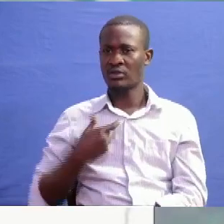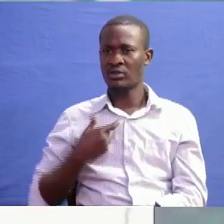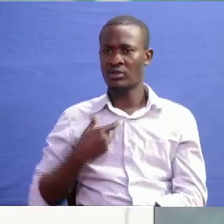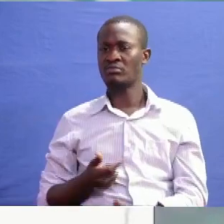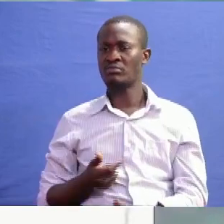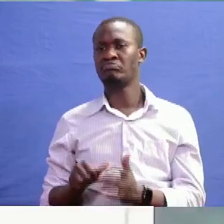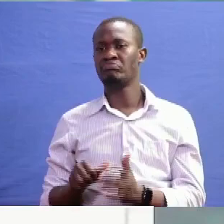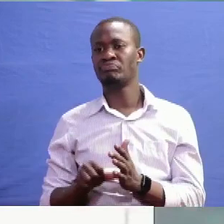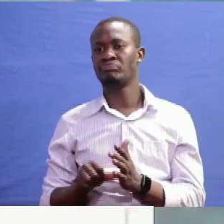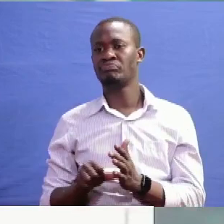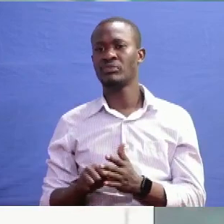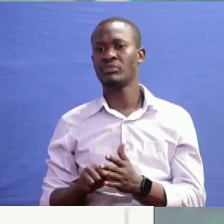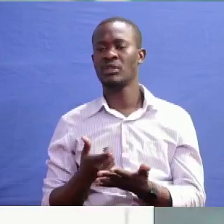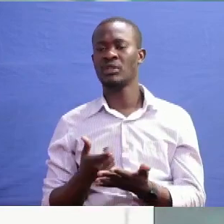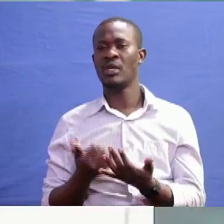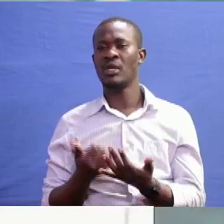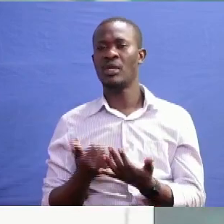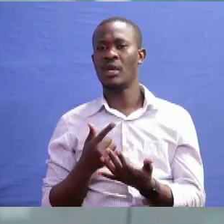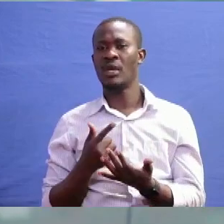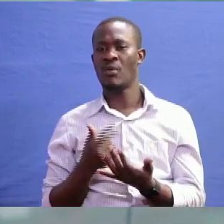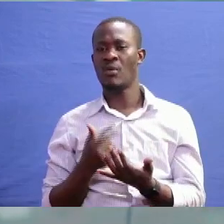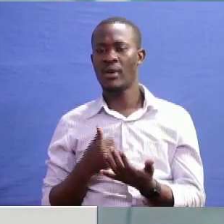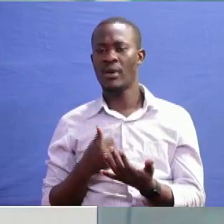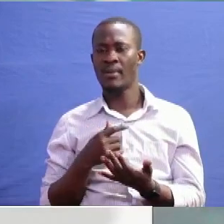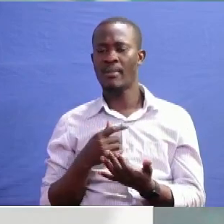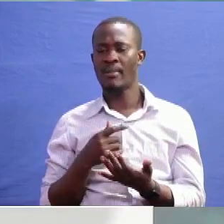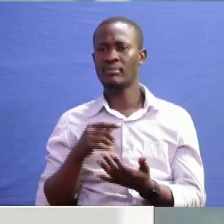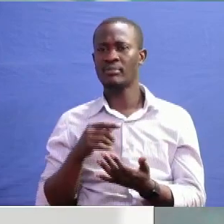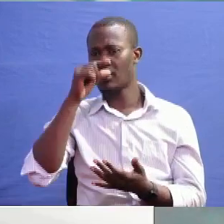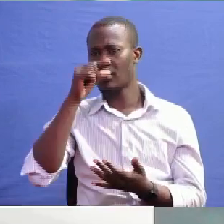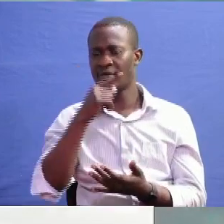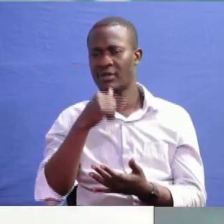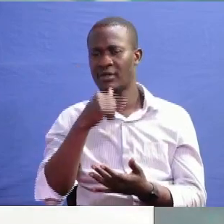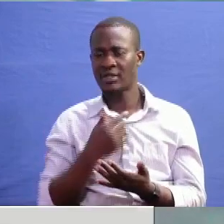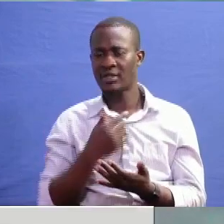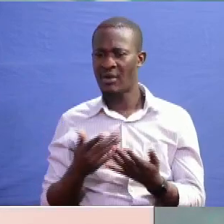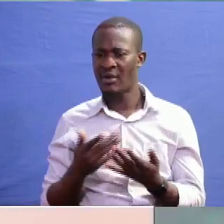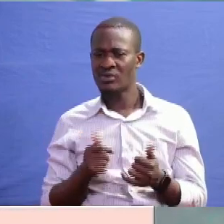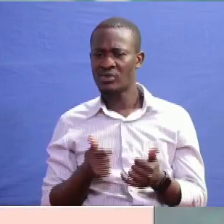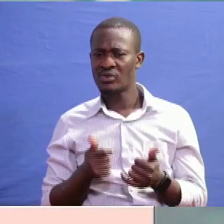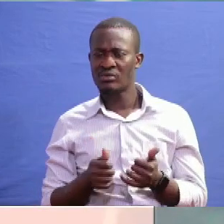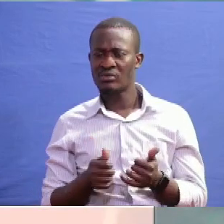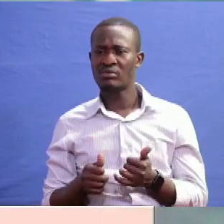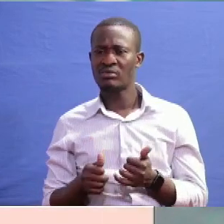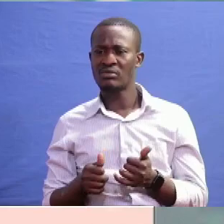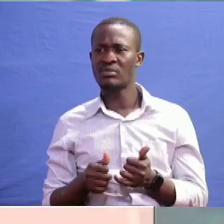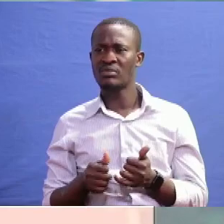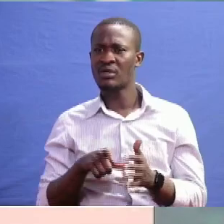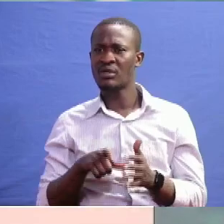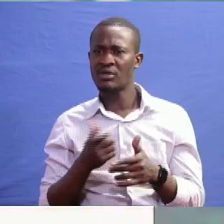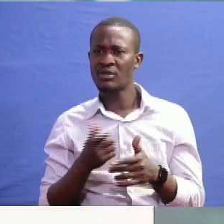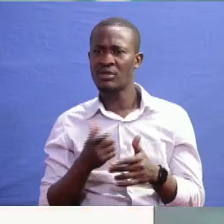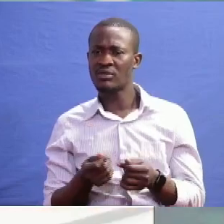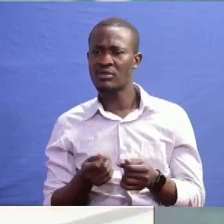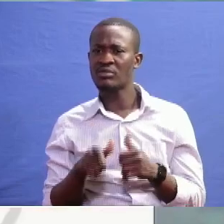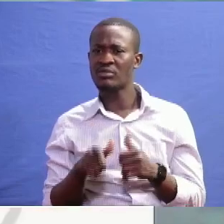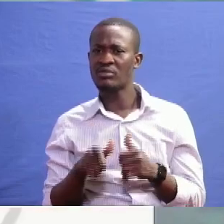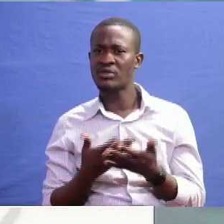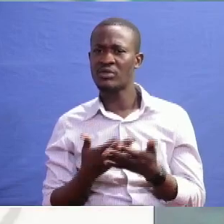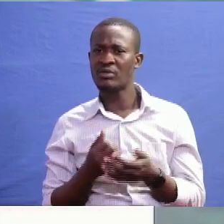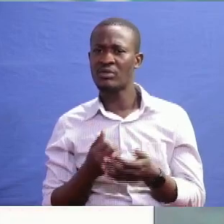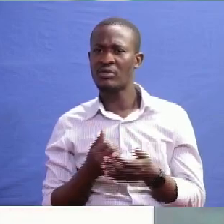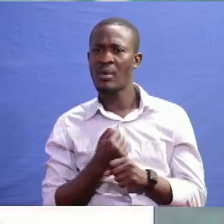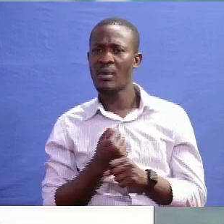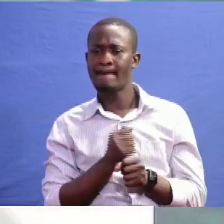right. But now what the president has done, he said, how do we solve this problem where the capitation is going down? Can we enhance funding?